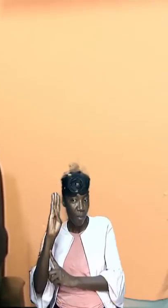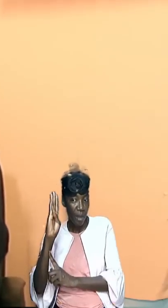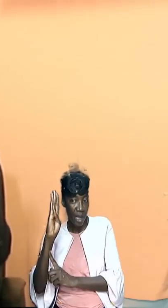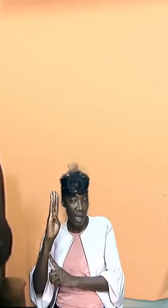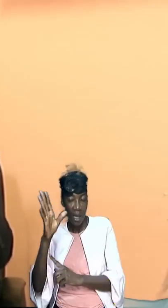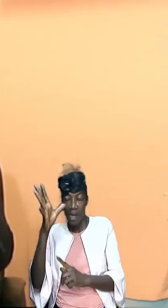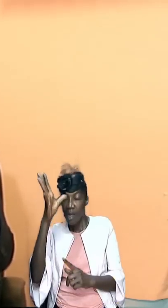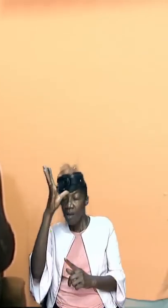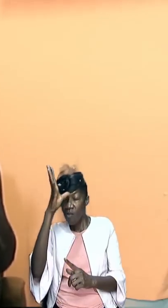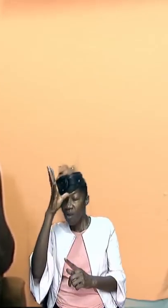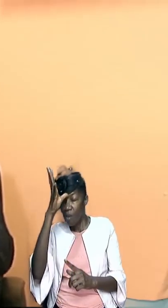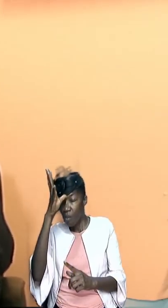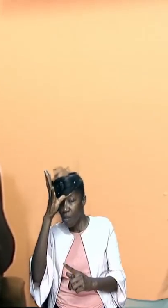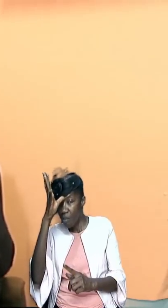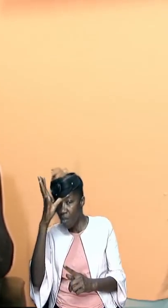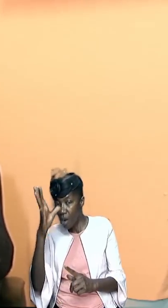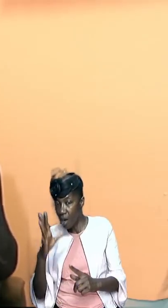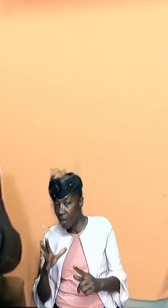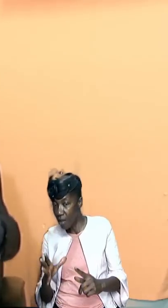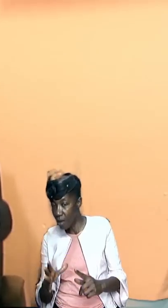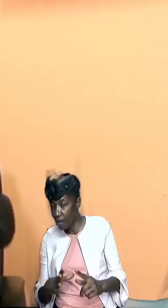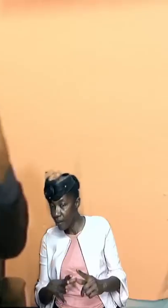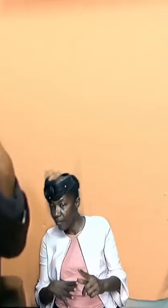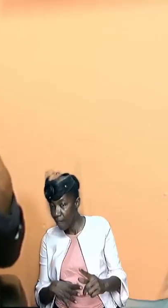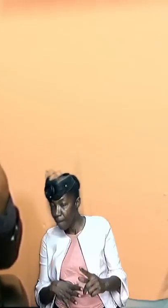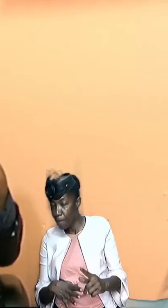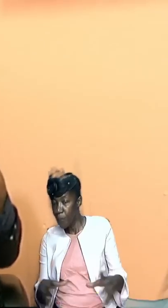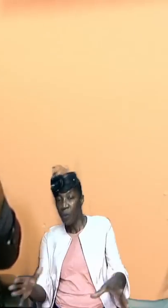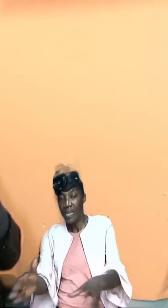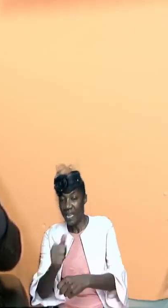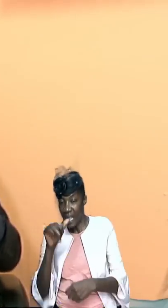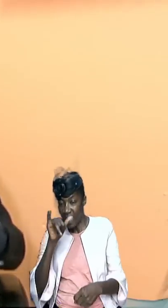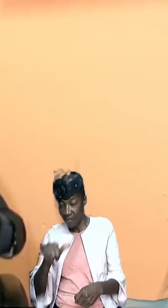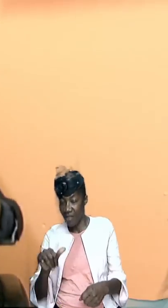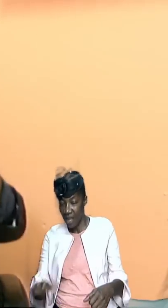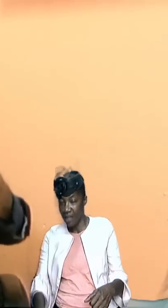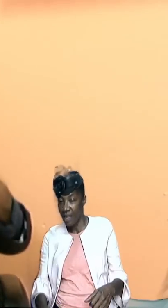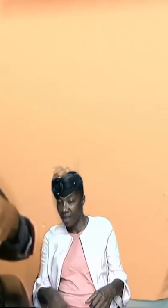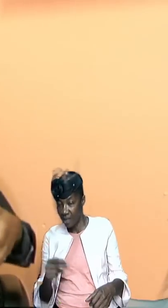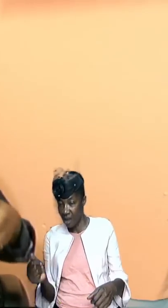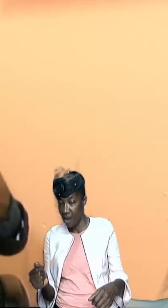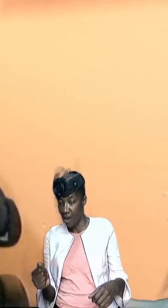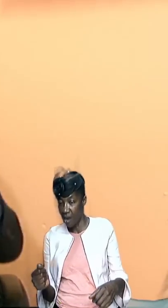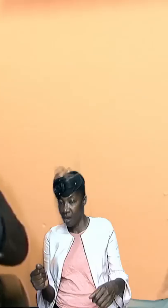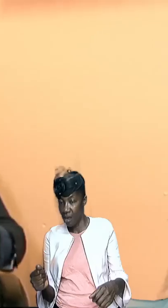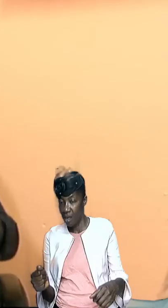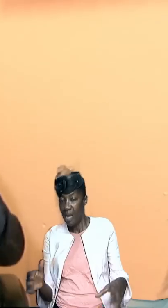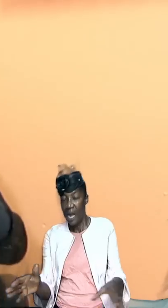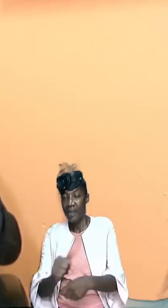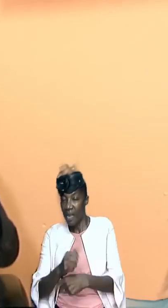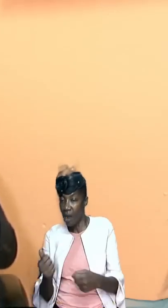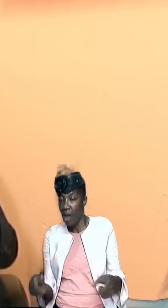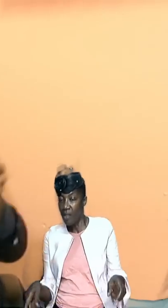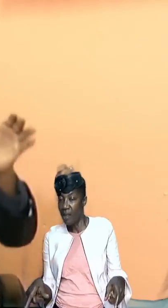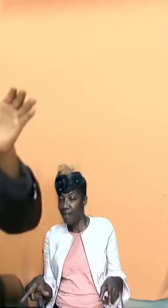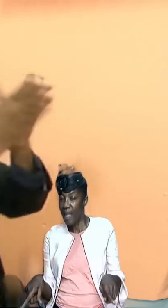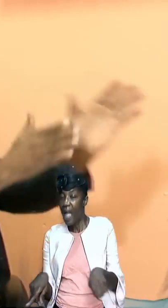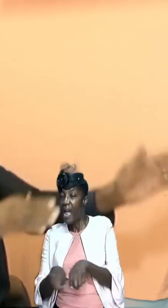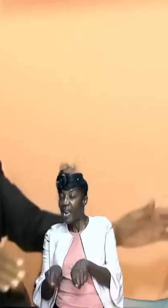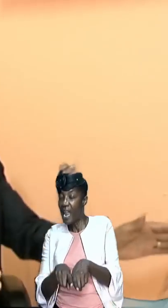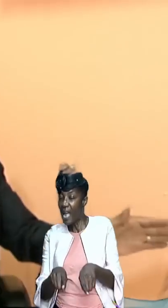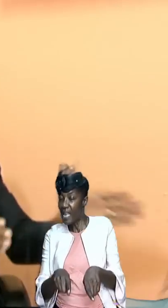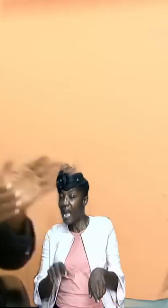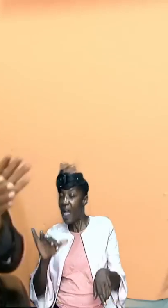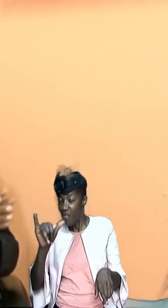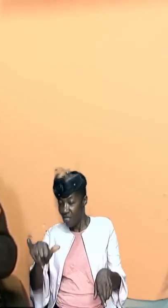mommy. That dog looks a certain way. If you take that dog and take others like him that came from the parents and put